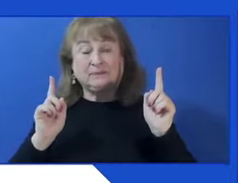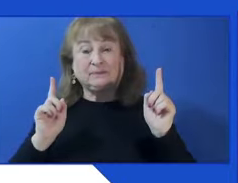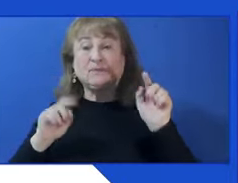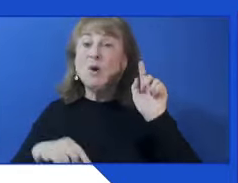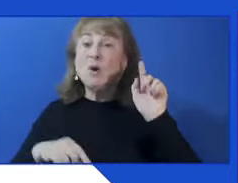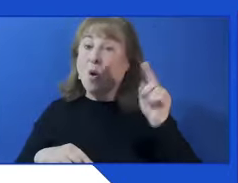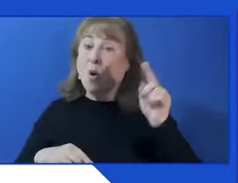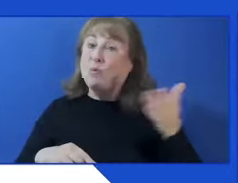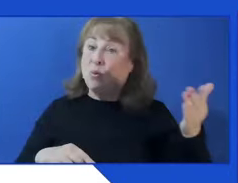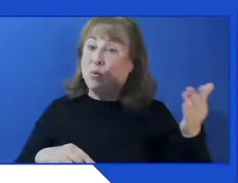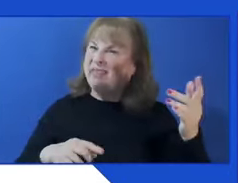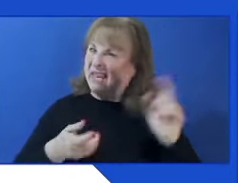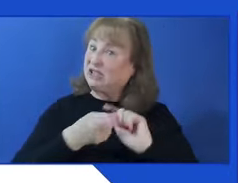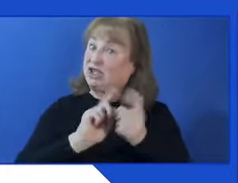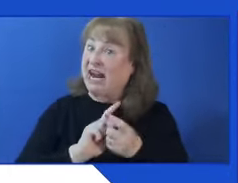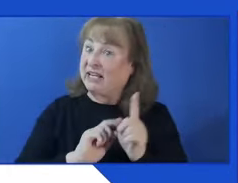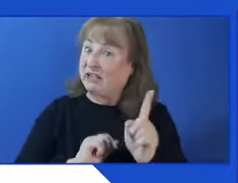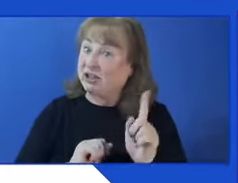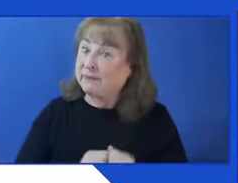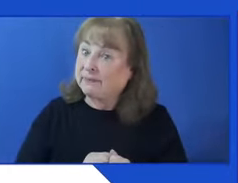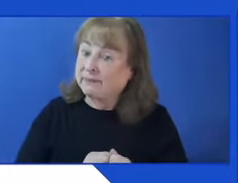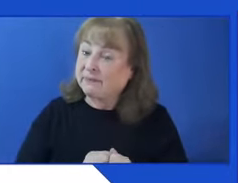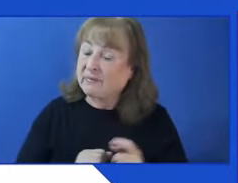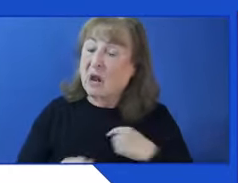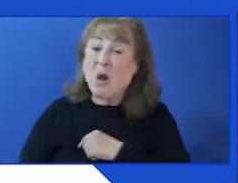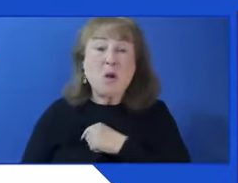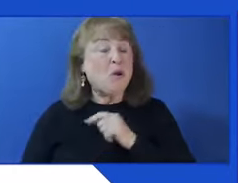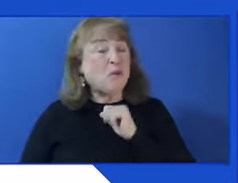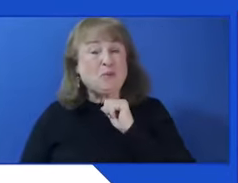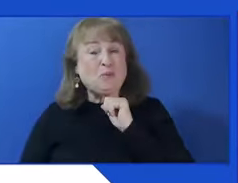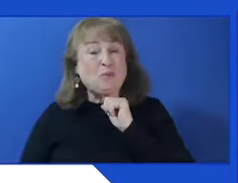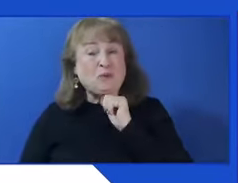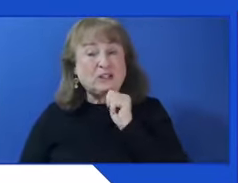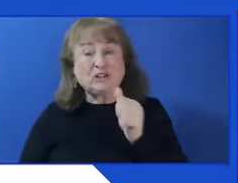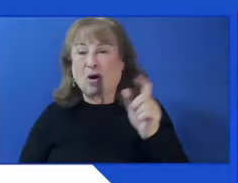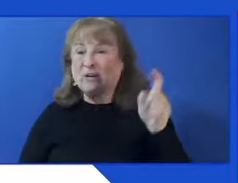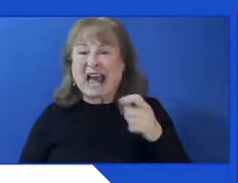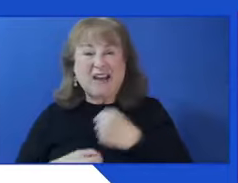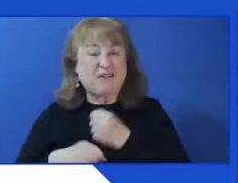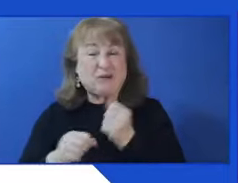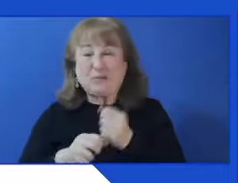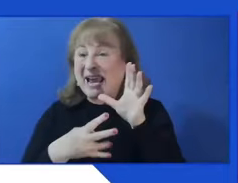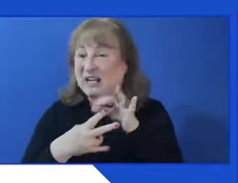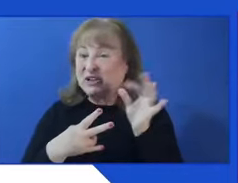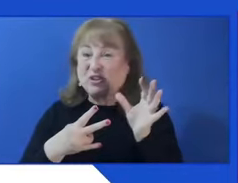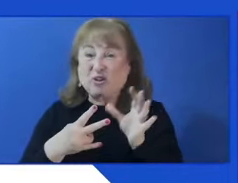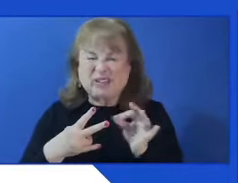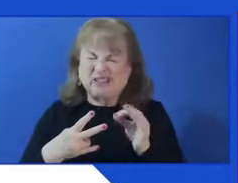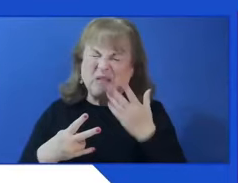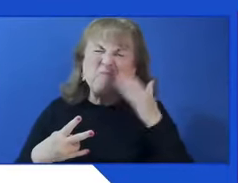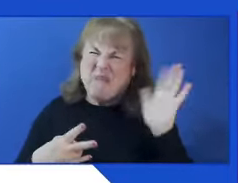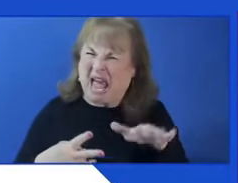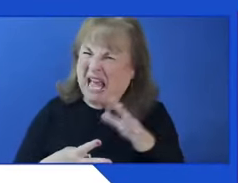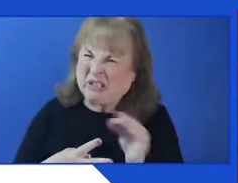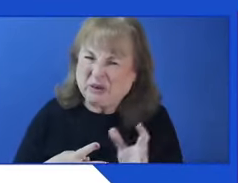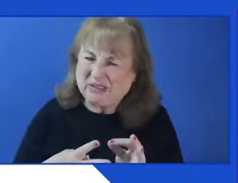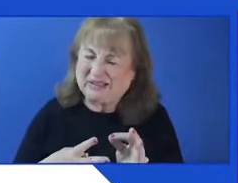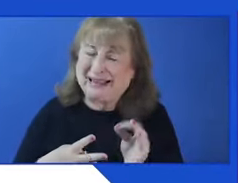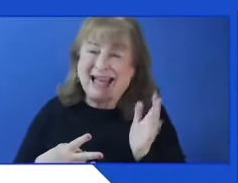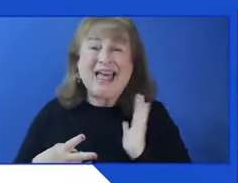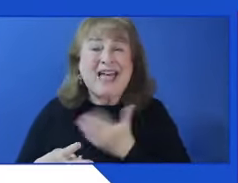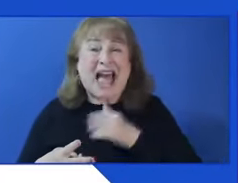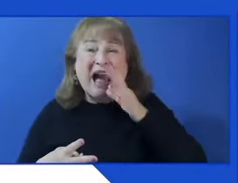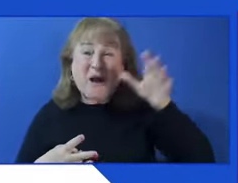thing has changed. We no longer have to make the choiceless choice that our parents